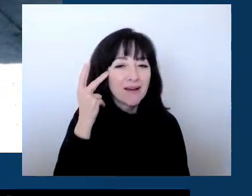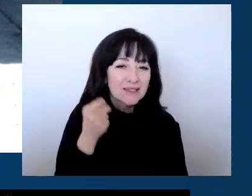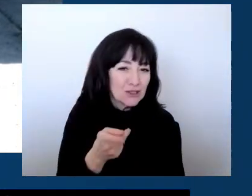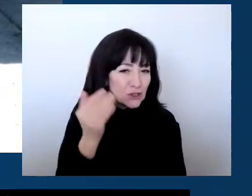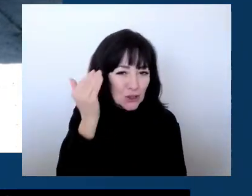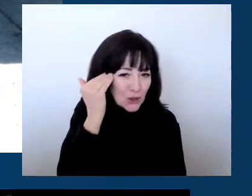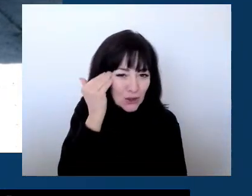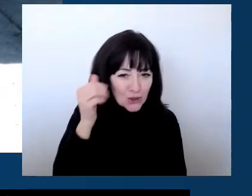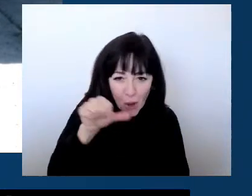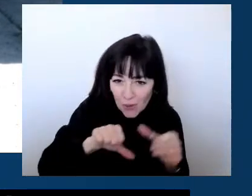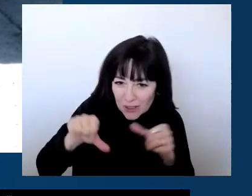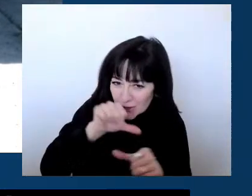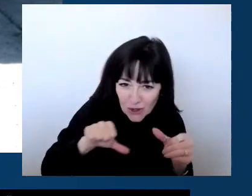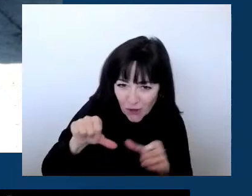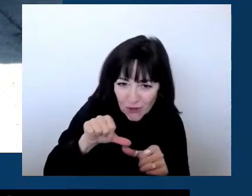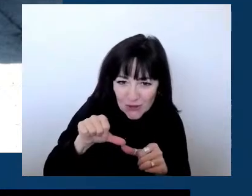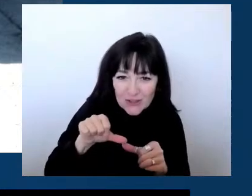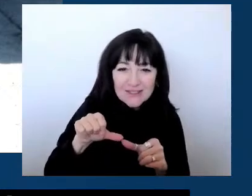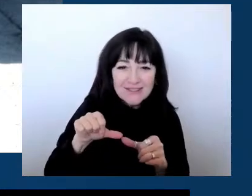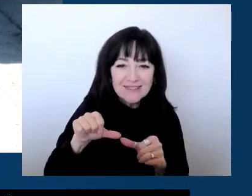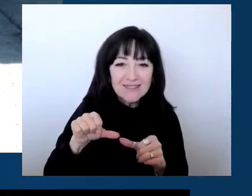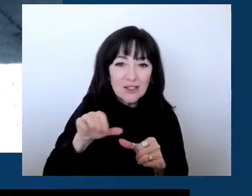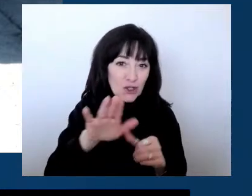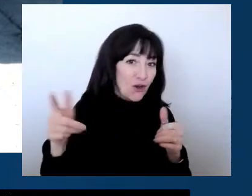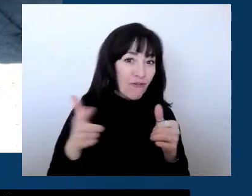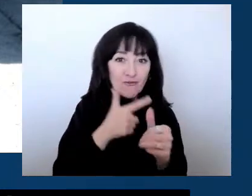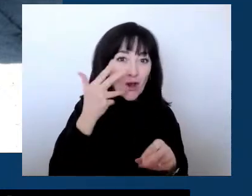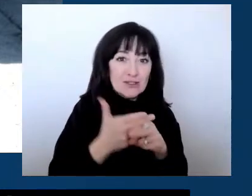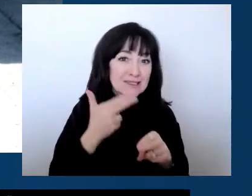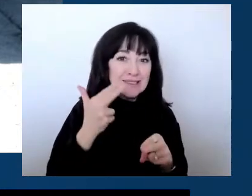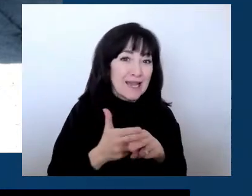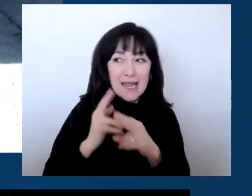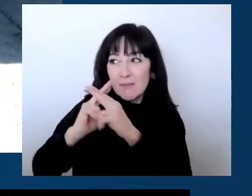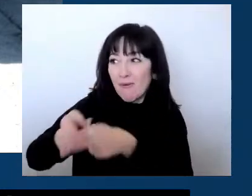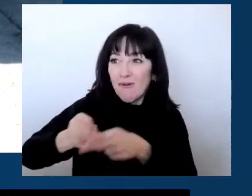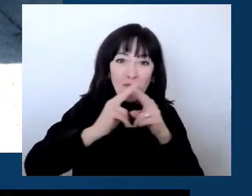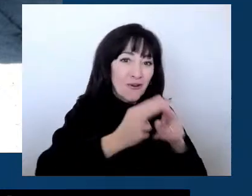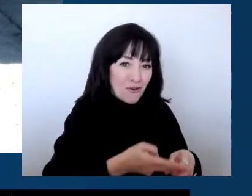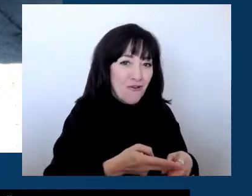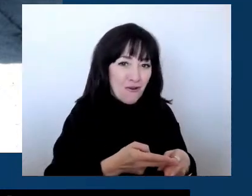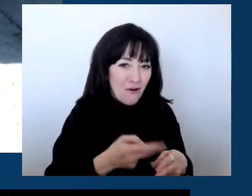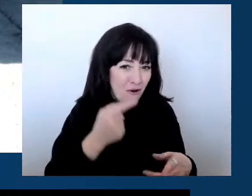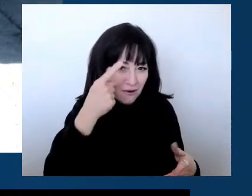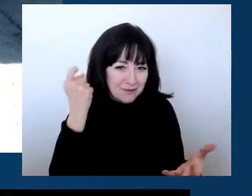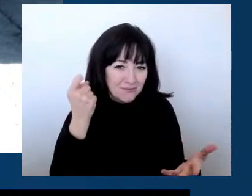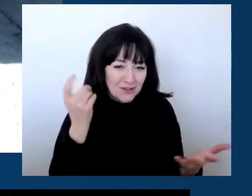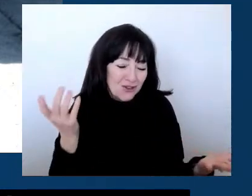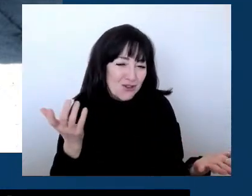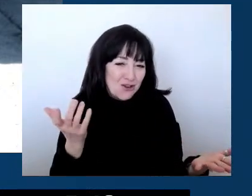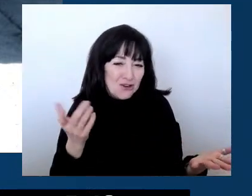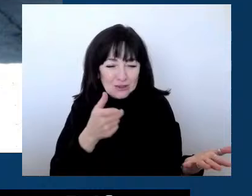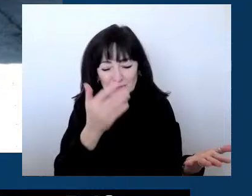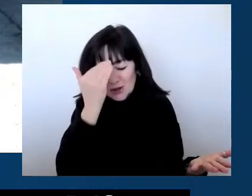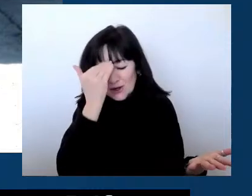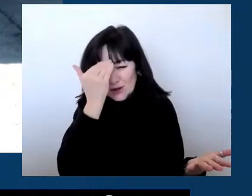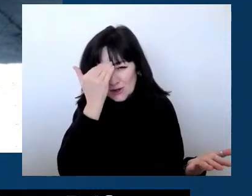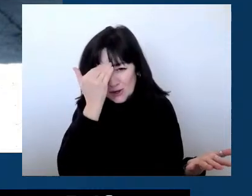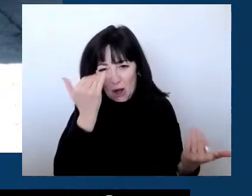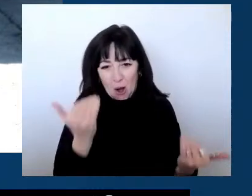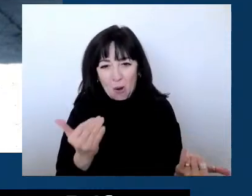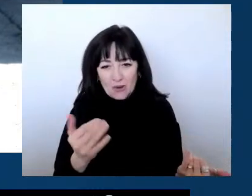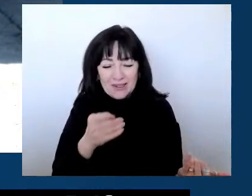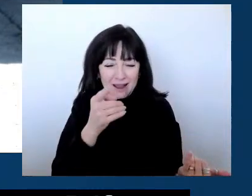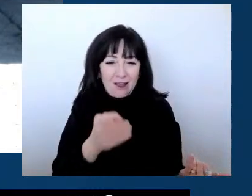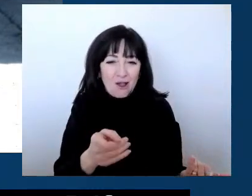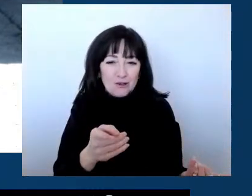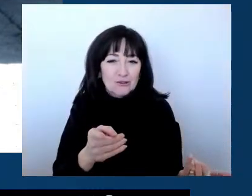people refer to you as by your first name, you know you've arrived, Mayor Pete. And here in Delaware, you